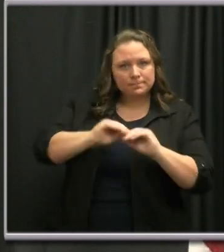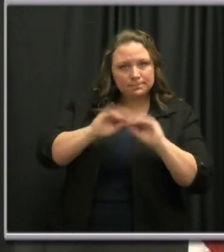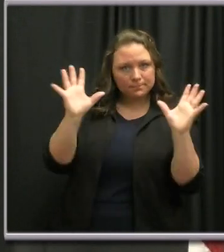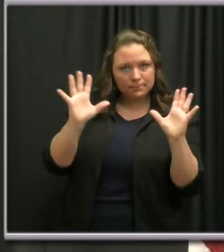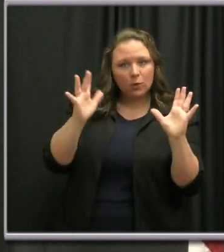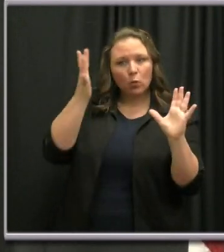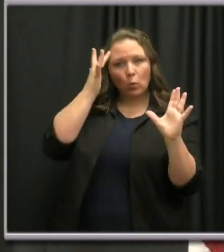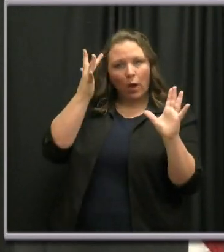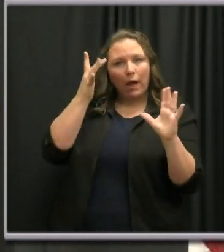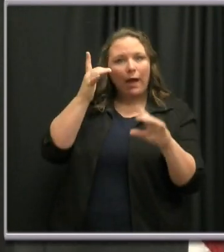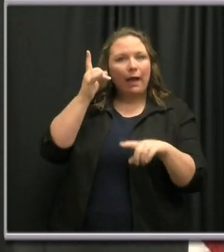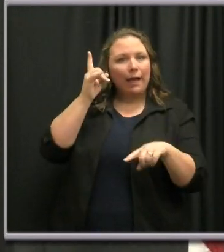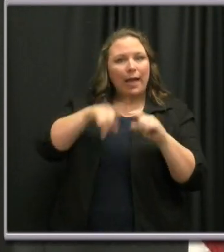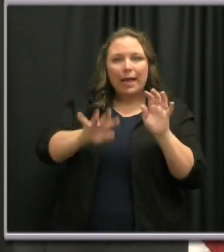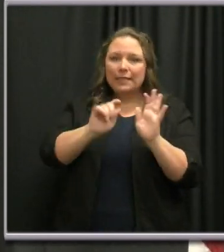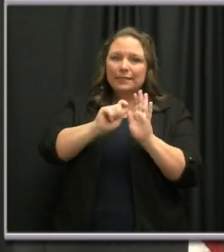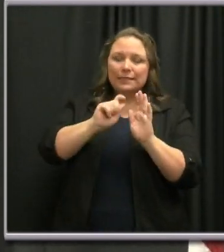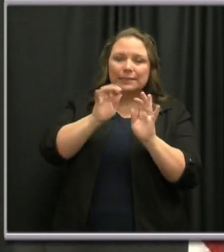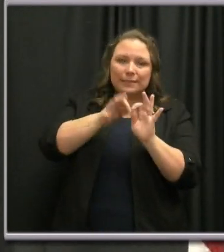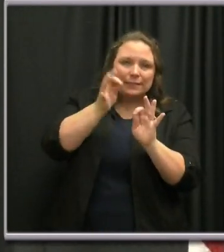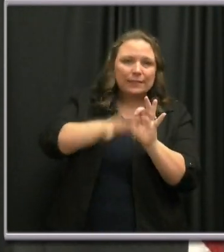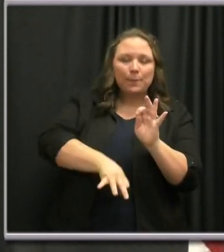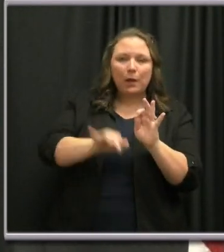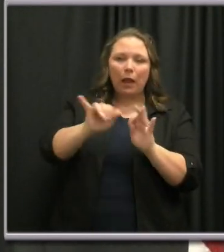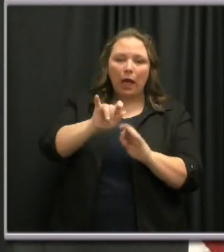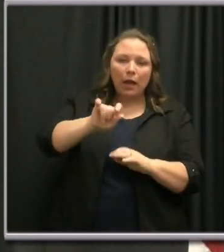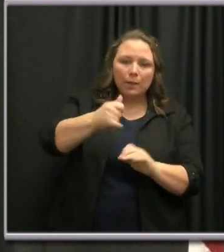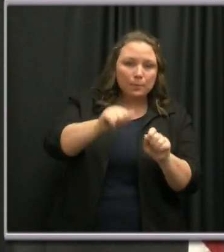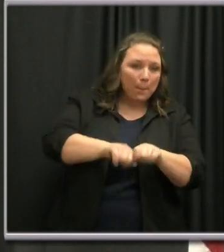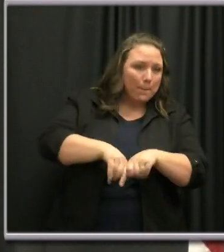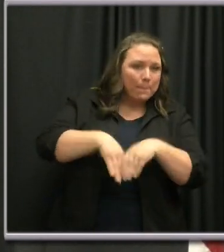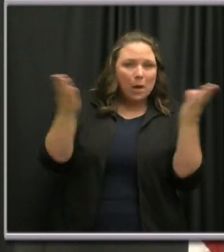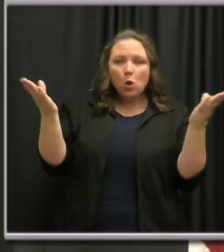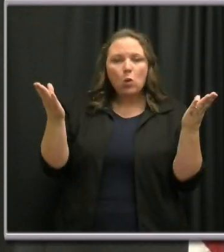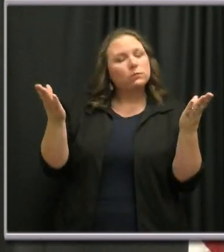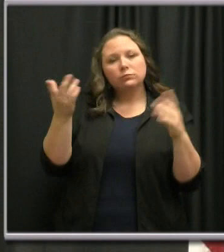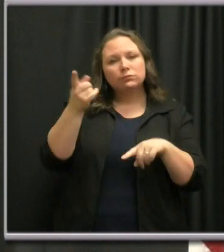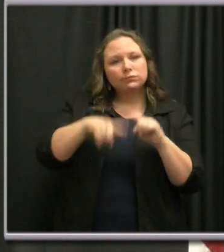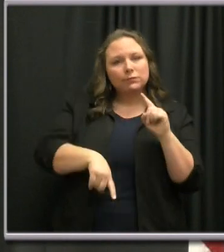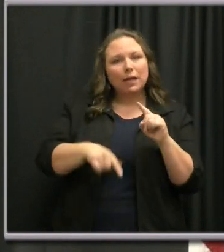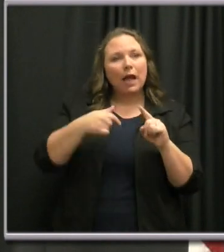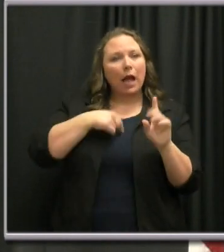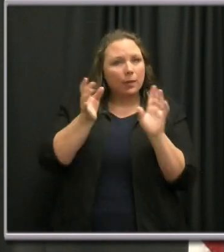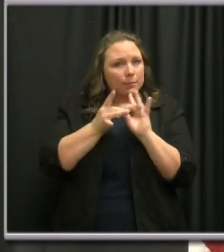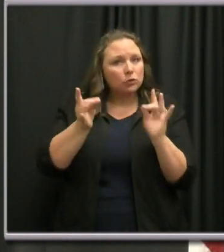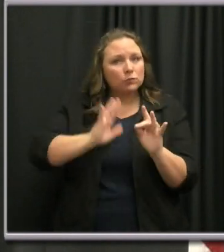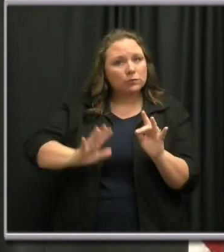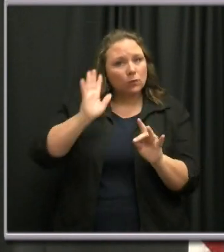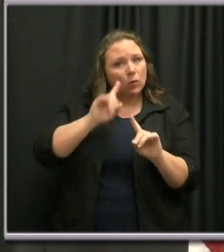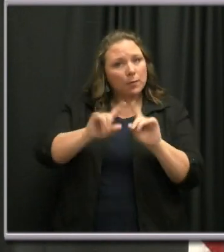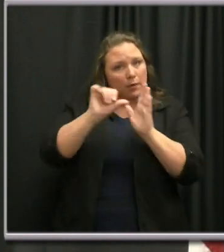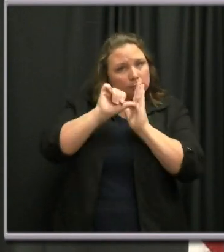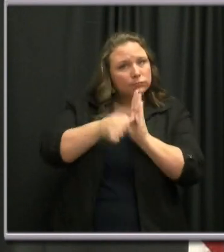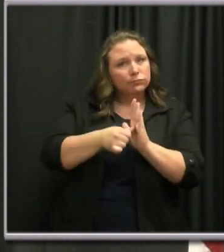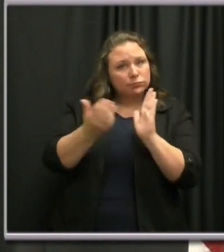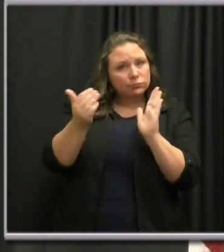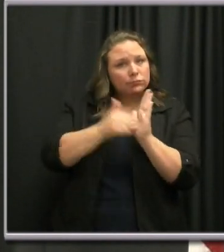to understand why this cannot be as simple as turning on a switch. I mentioned this concept before, but it bears repeating as we